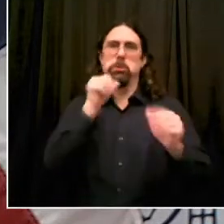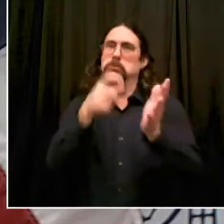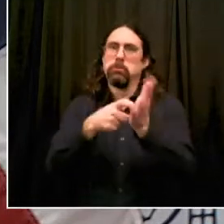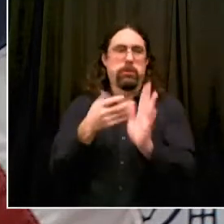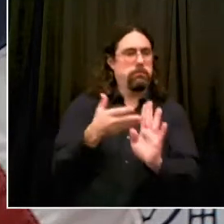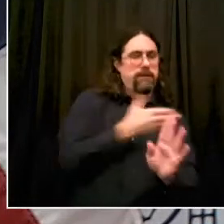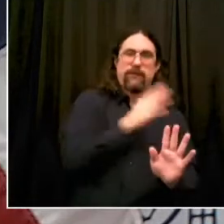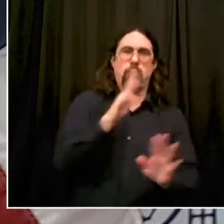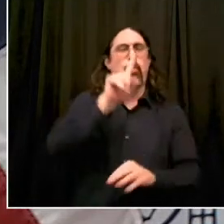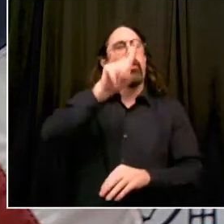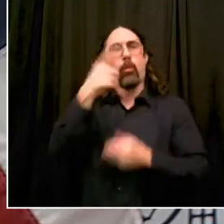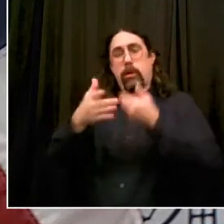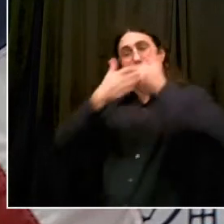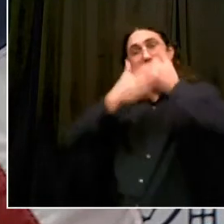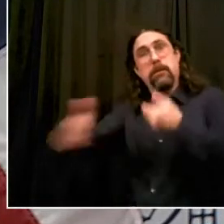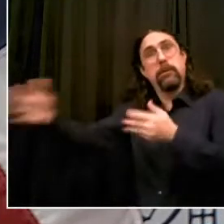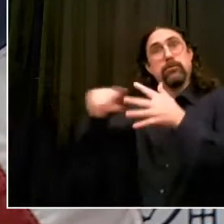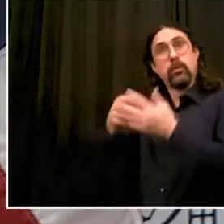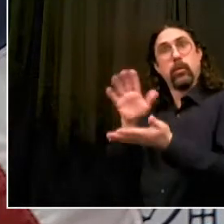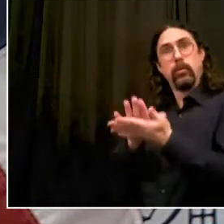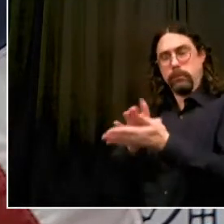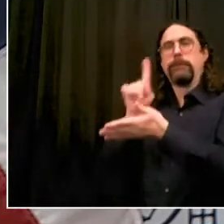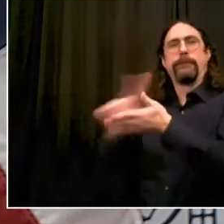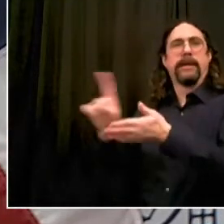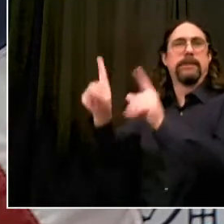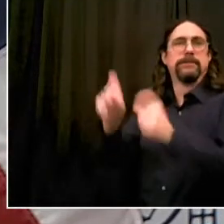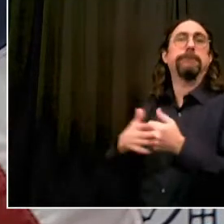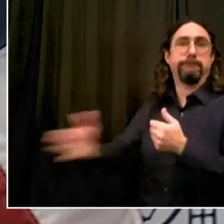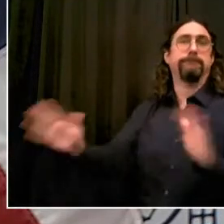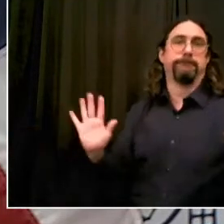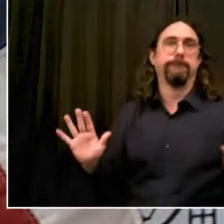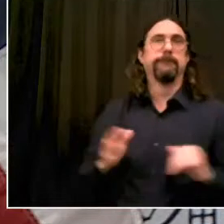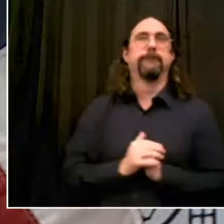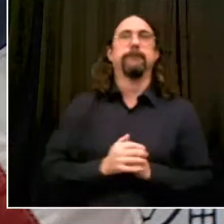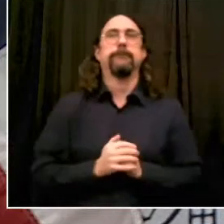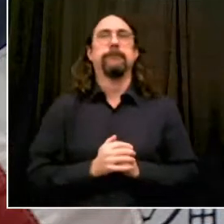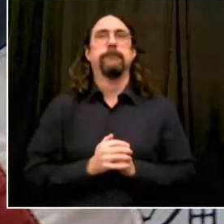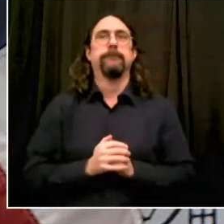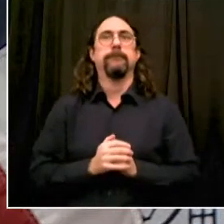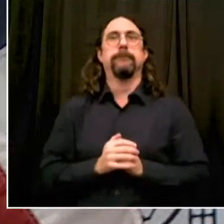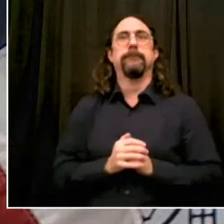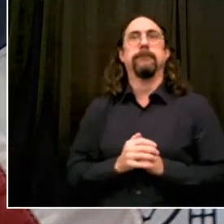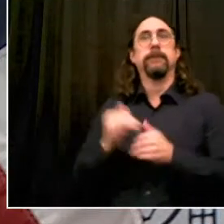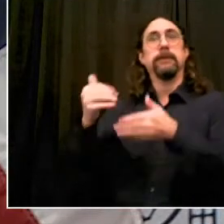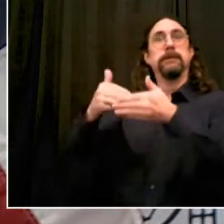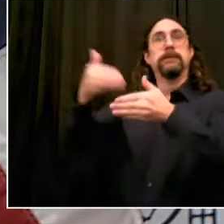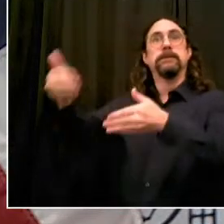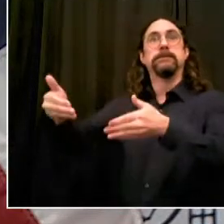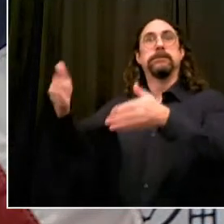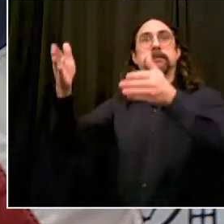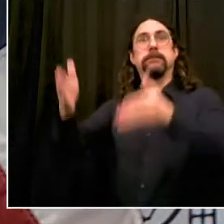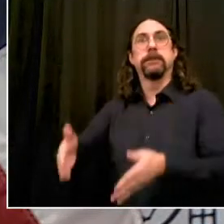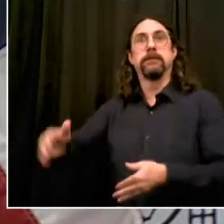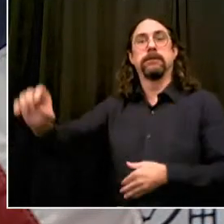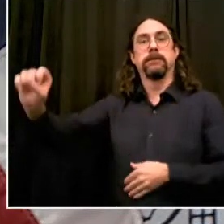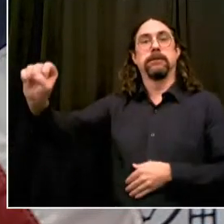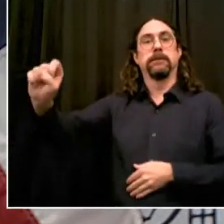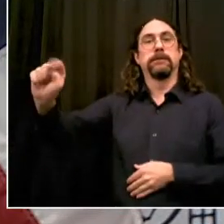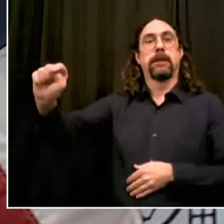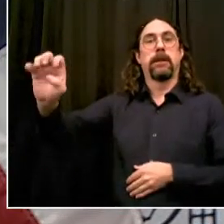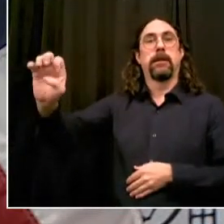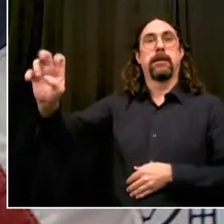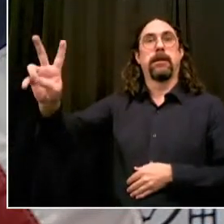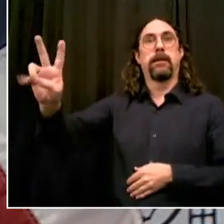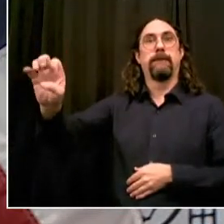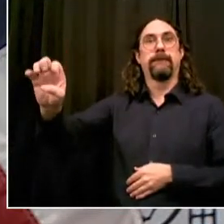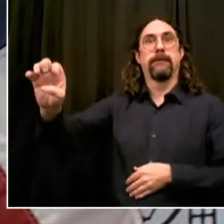You say Steve? Steve. Steve, are you there? Steve, are you there? Steve? I don't hear Steve. Okay, Steve, we'll